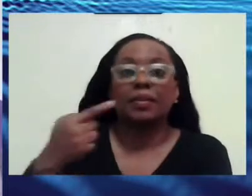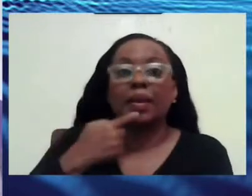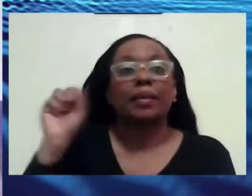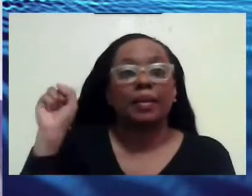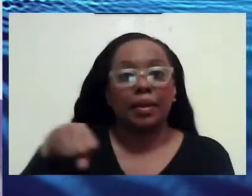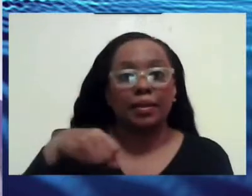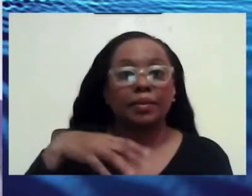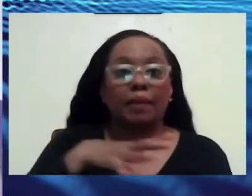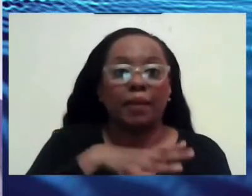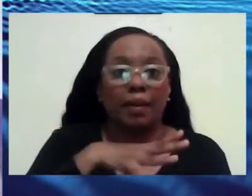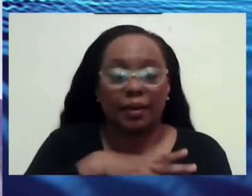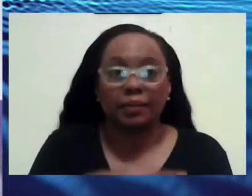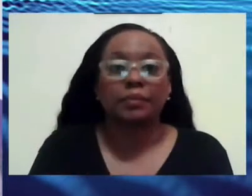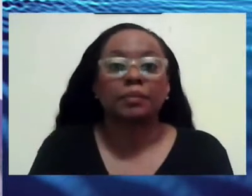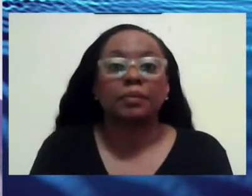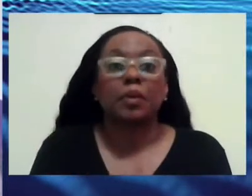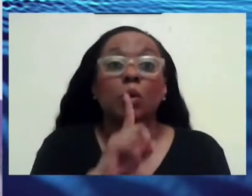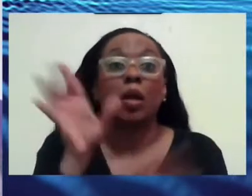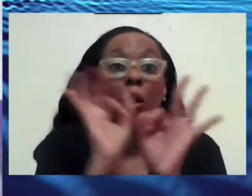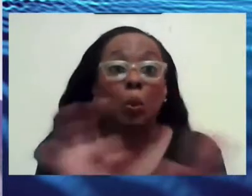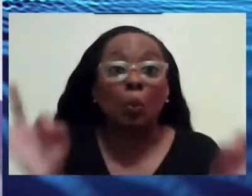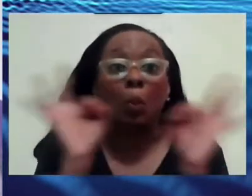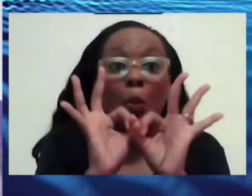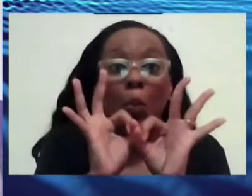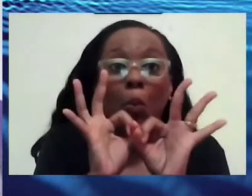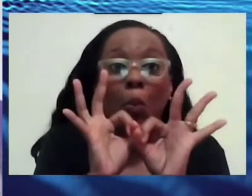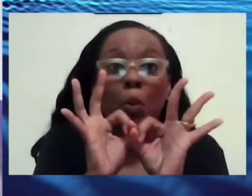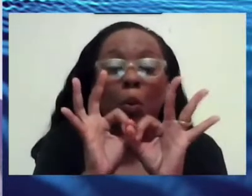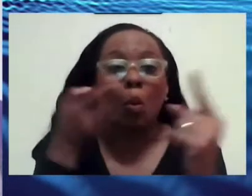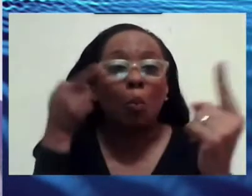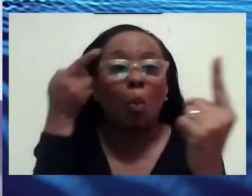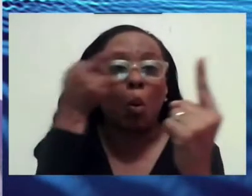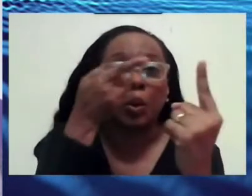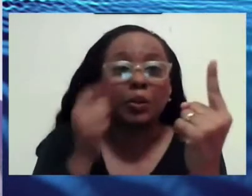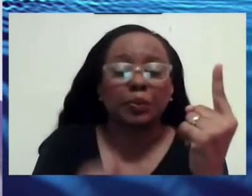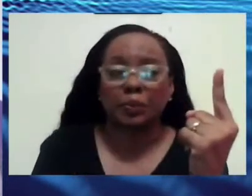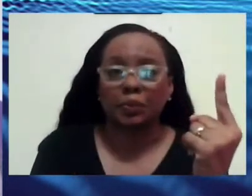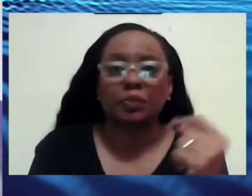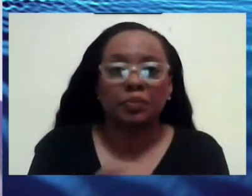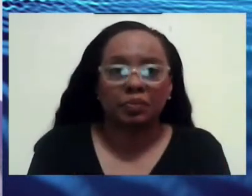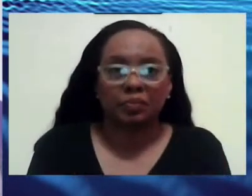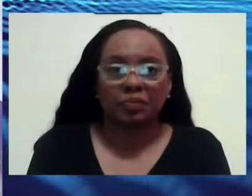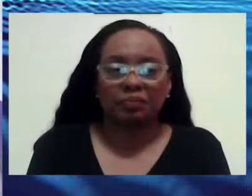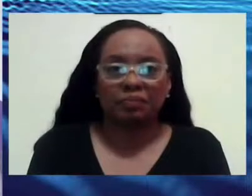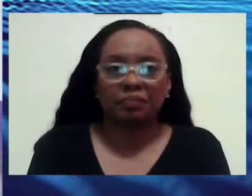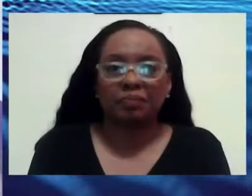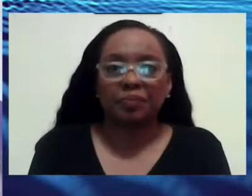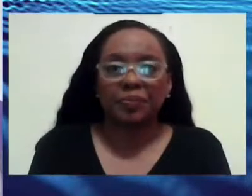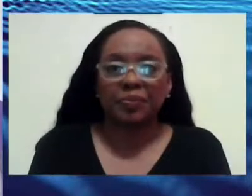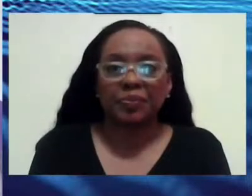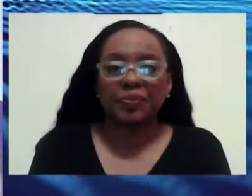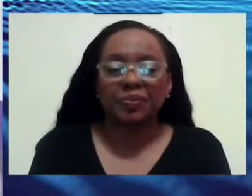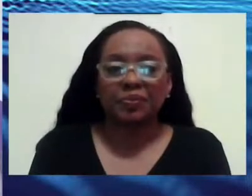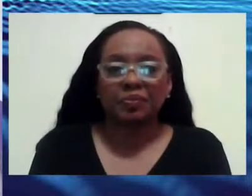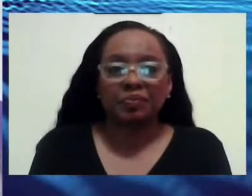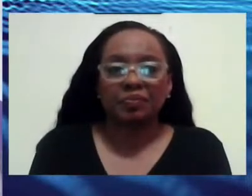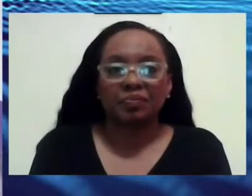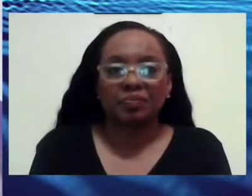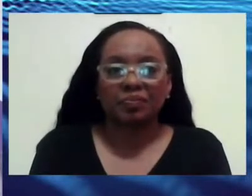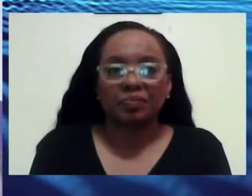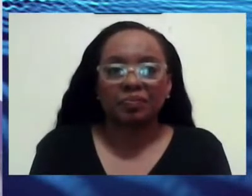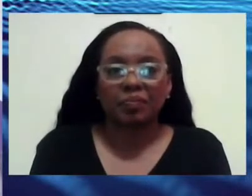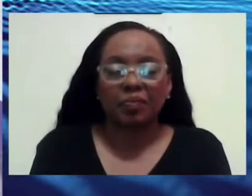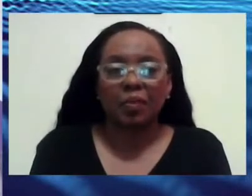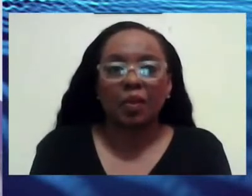I think this is a really important point, because remember that the supply chain to country has not been